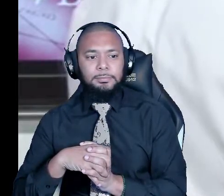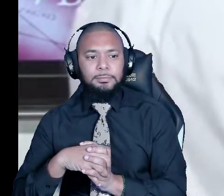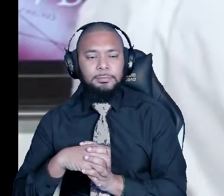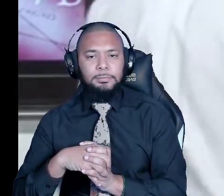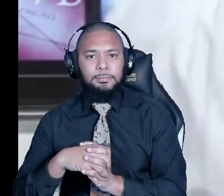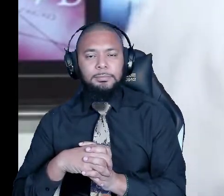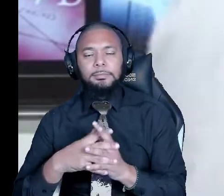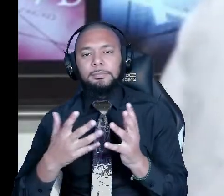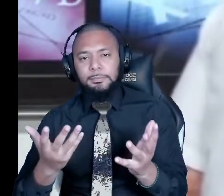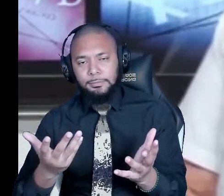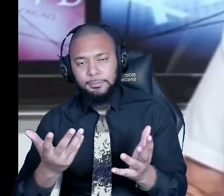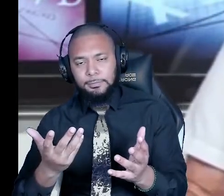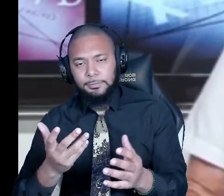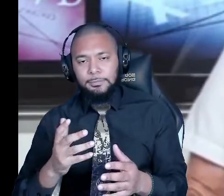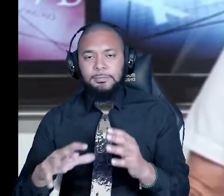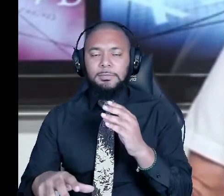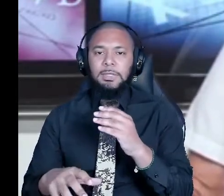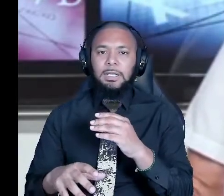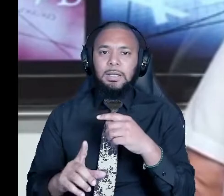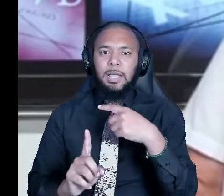And I'll add 16 to both sides.